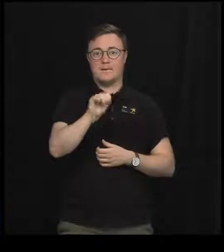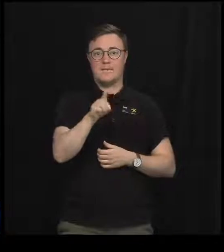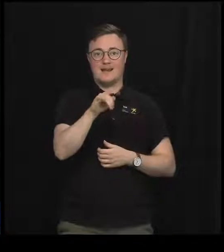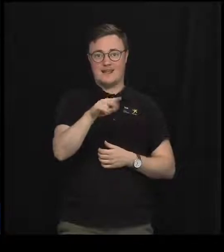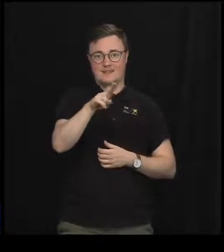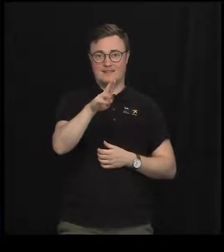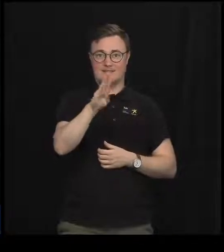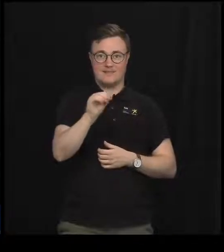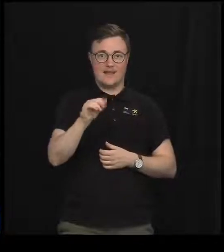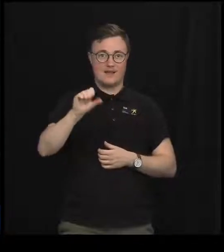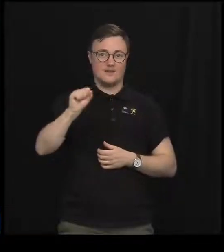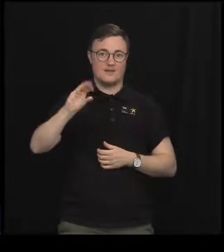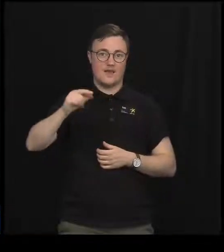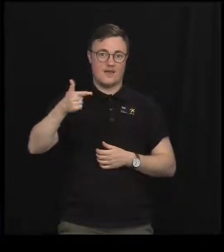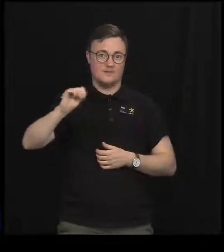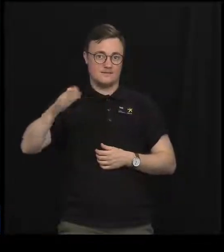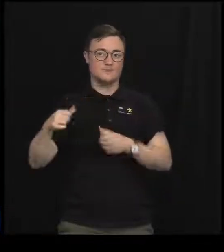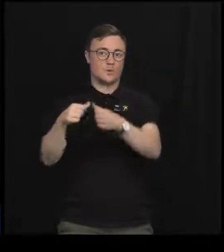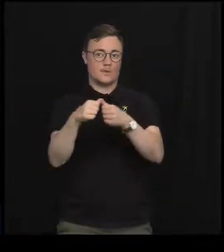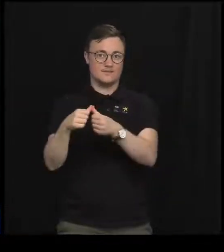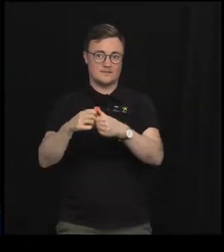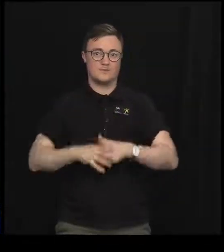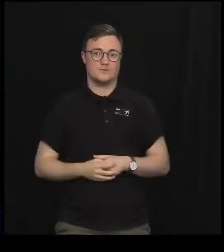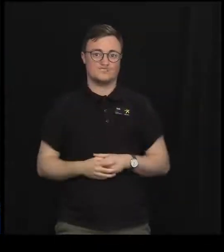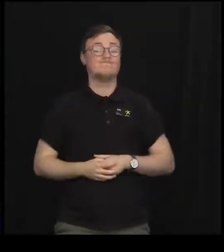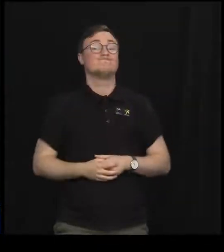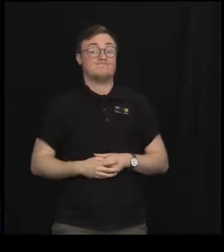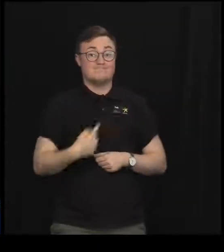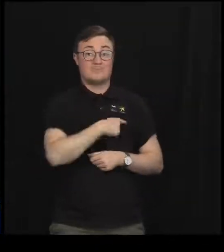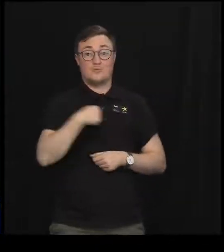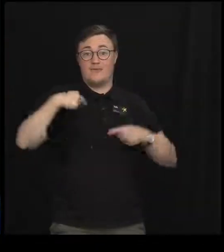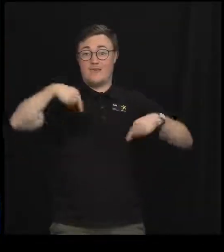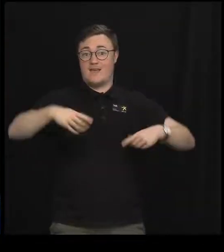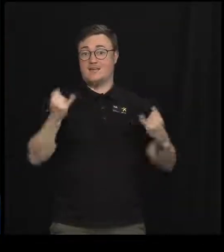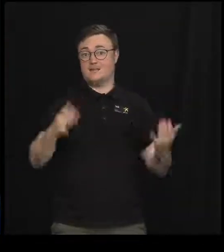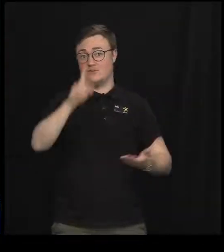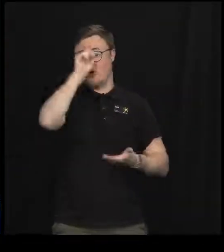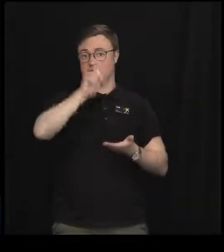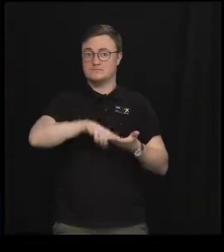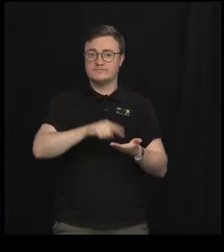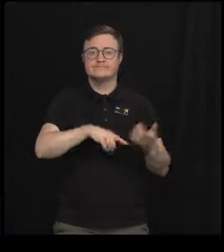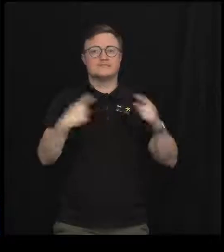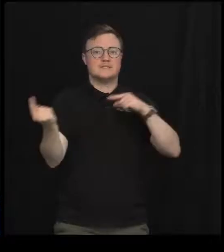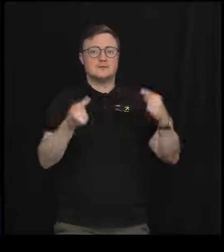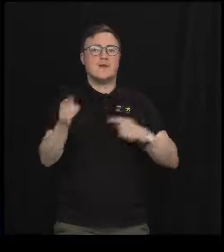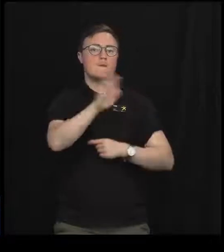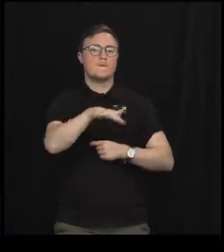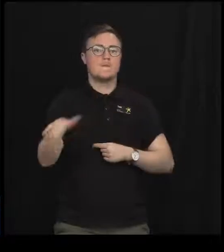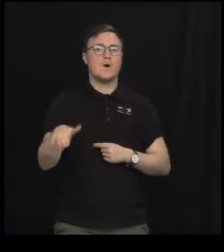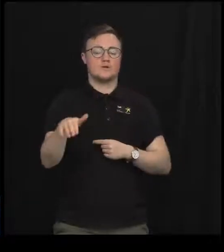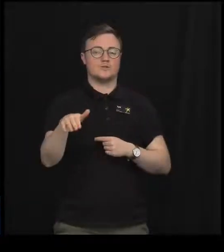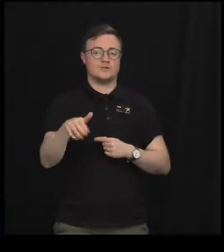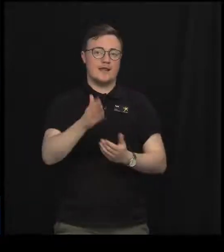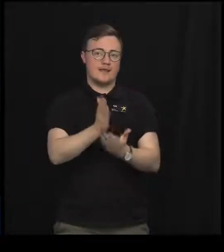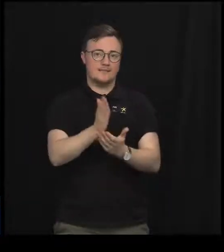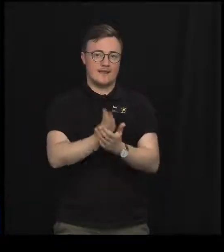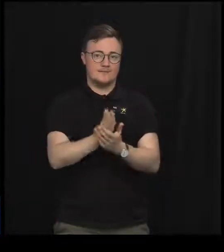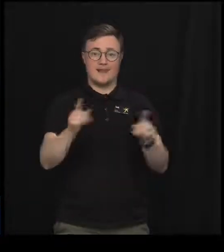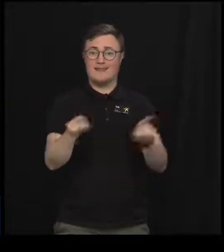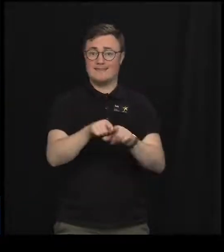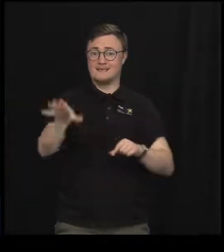to discuss children's rights. Virtually the entire world has signed on to the Convention on the Rights of the